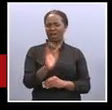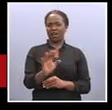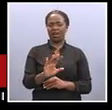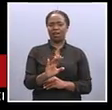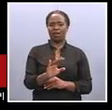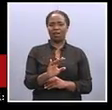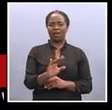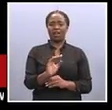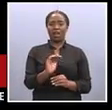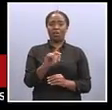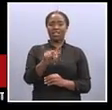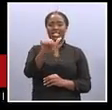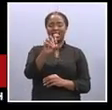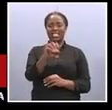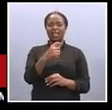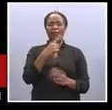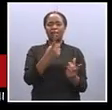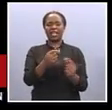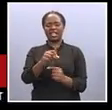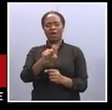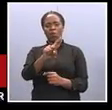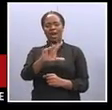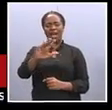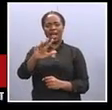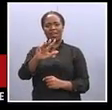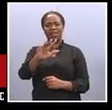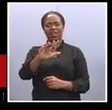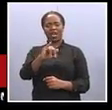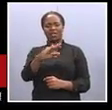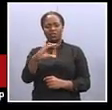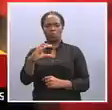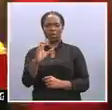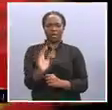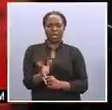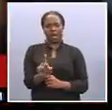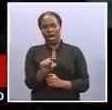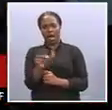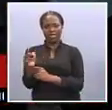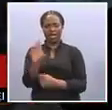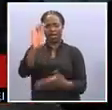Maxeke yesterday. They only did 19. The other 31, they just had to cancel.